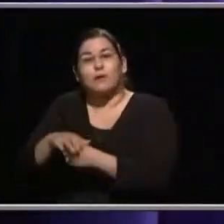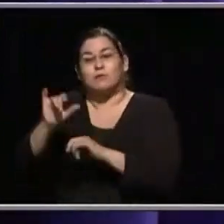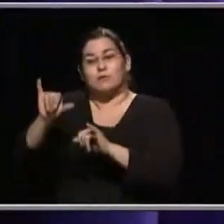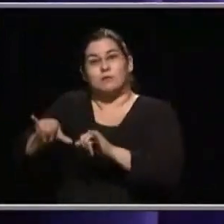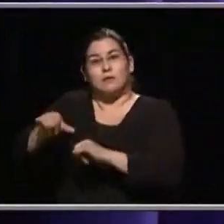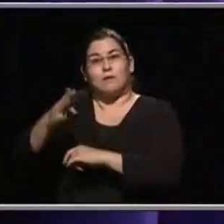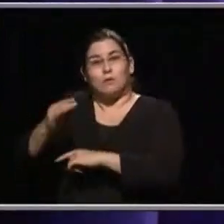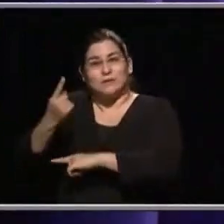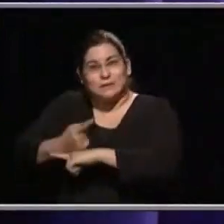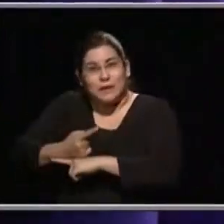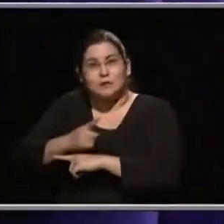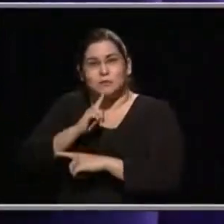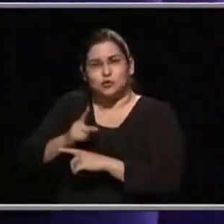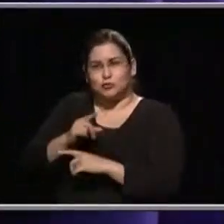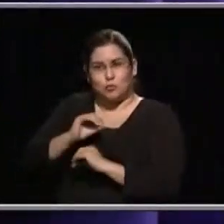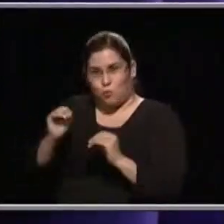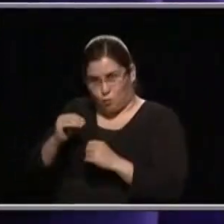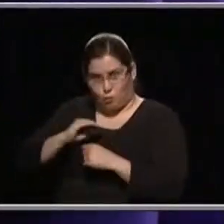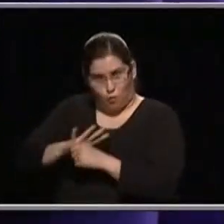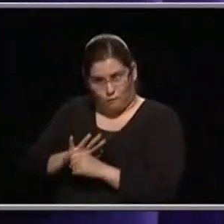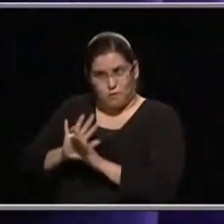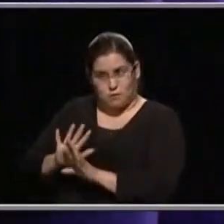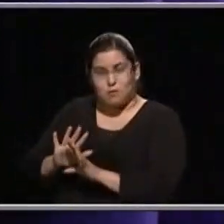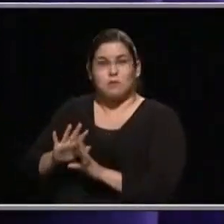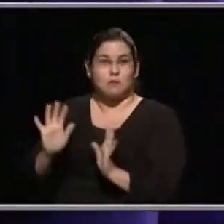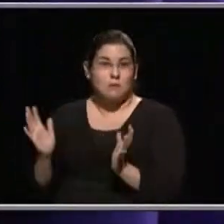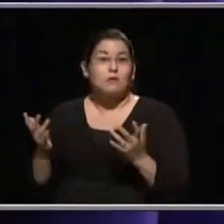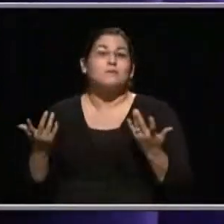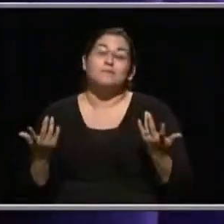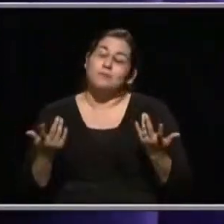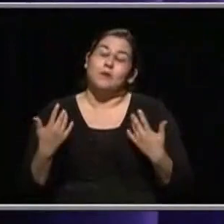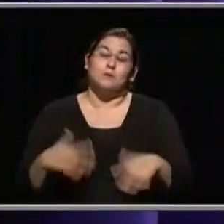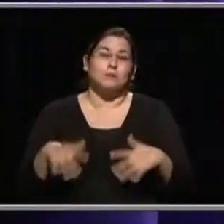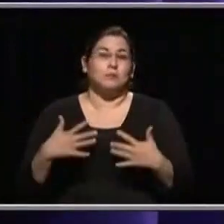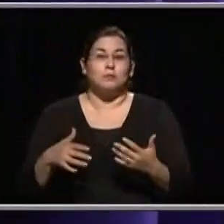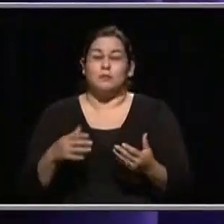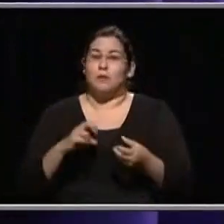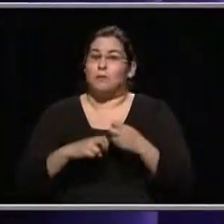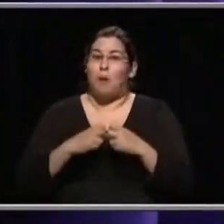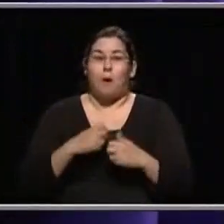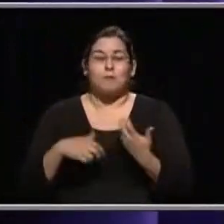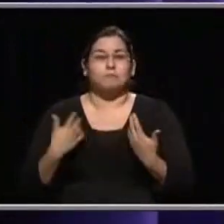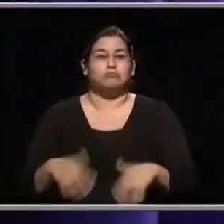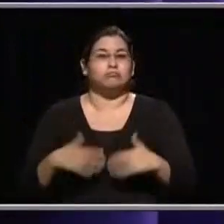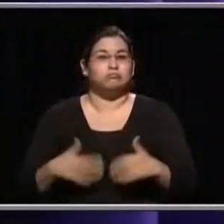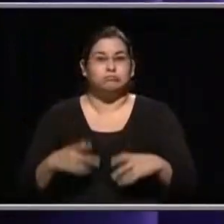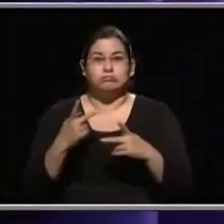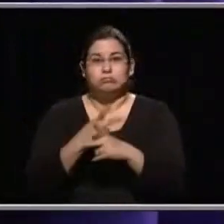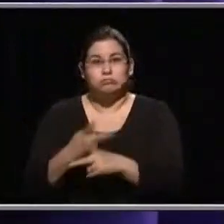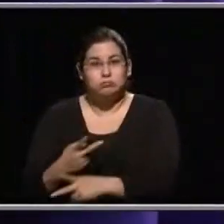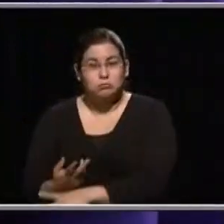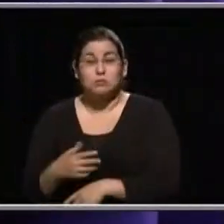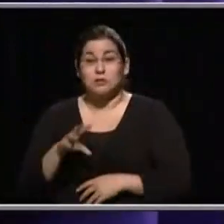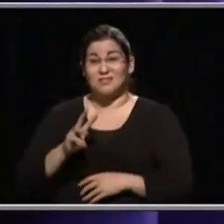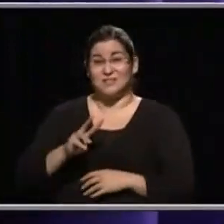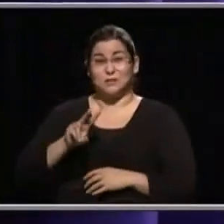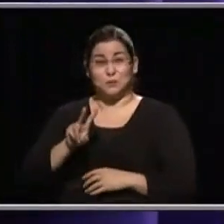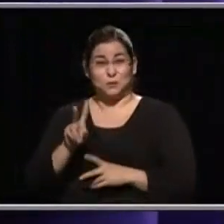it. So what we're seeing is a really growing problem in the jail. We have 62